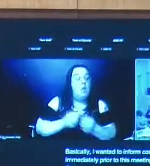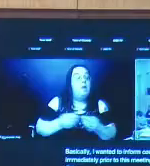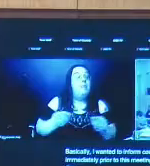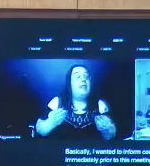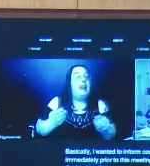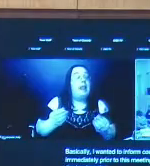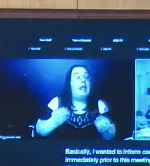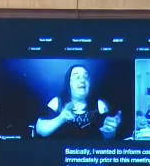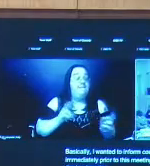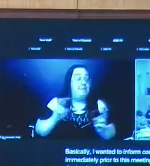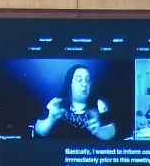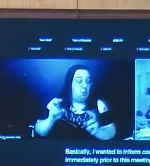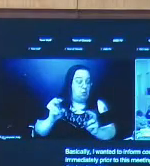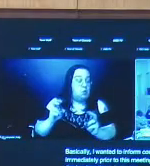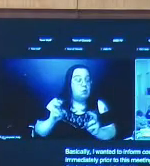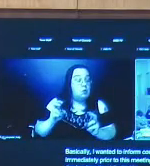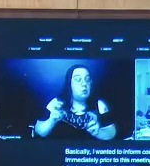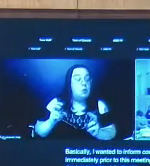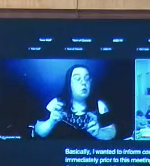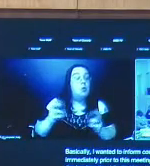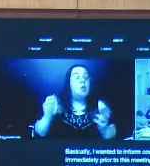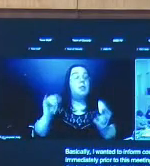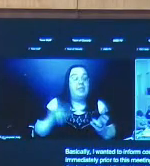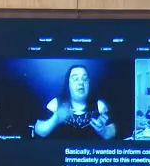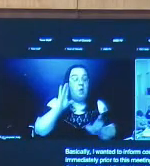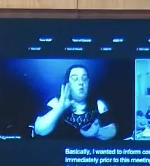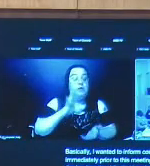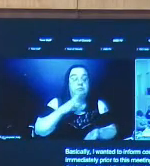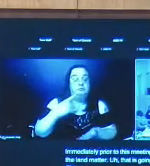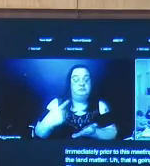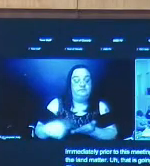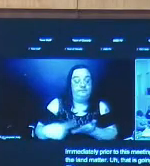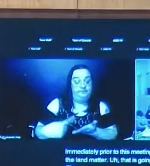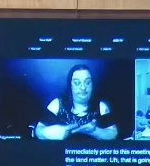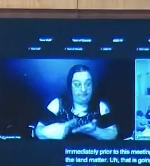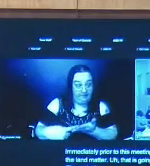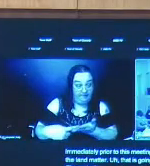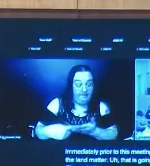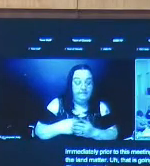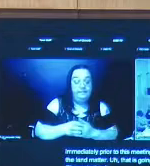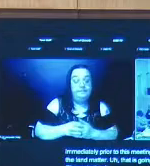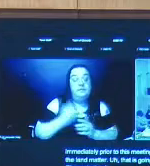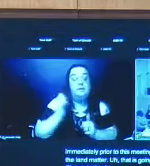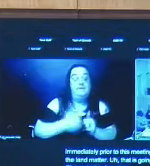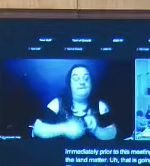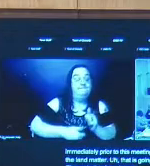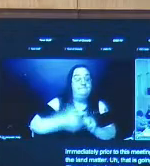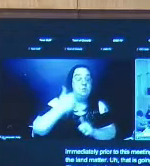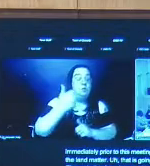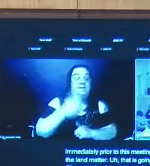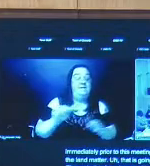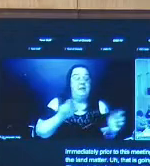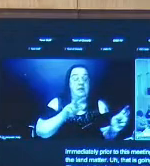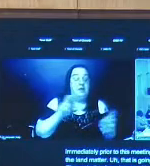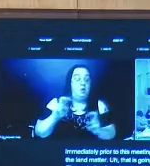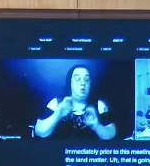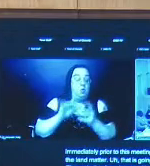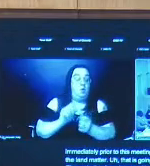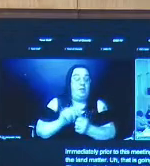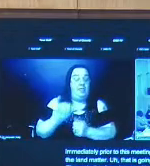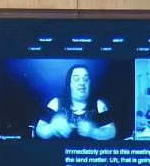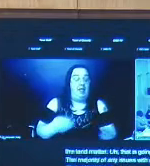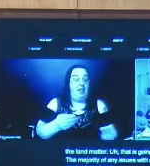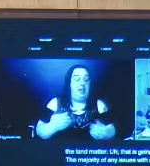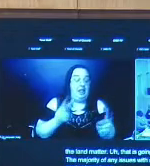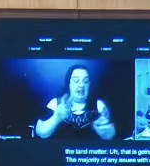matter that is going to be discussed, the majority of any issues with regard to that land matter have